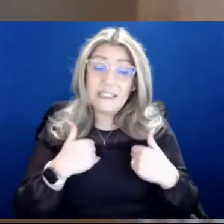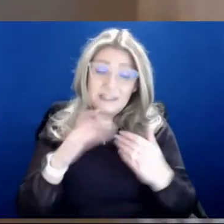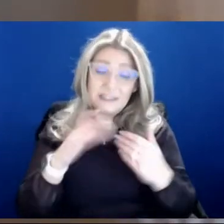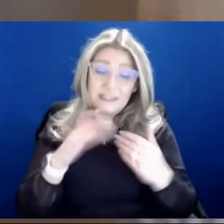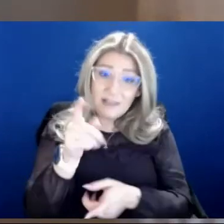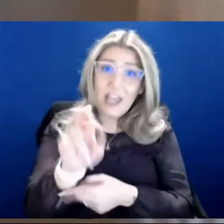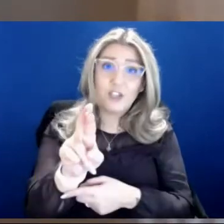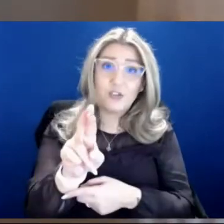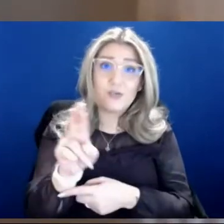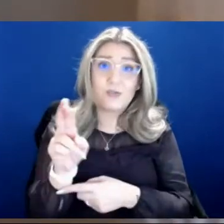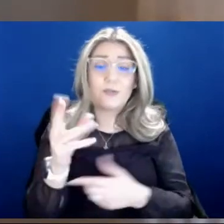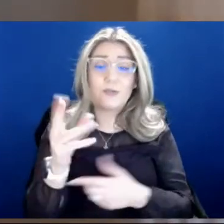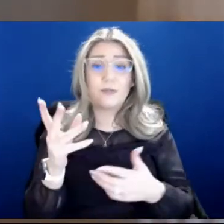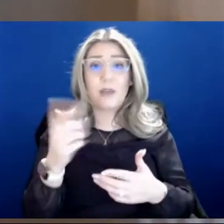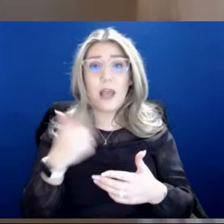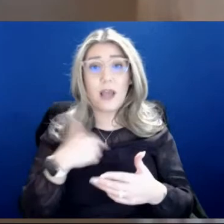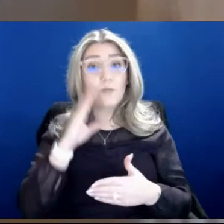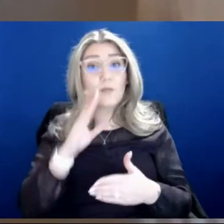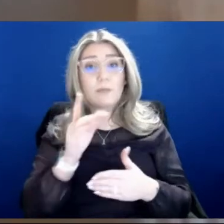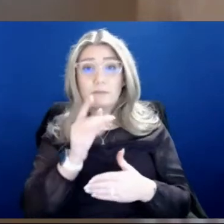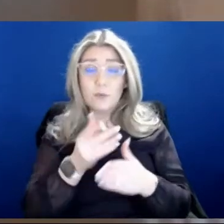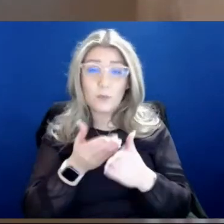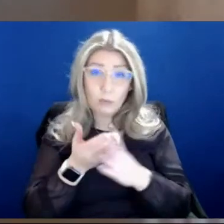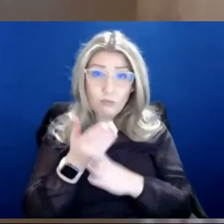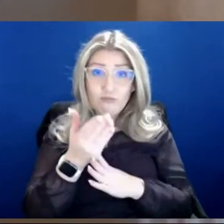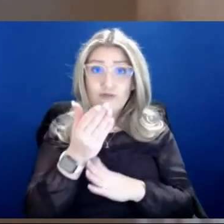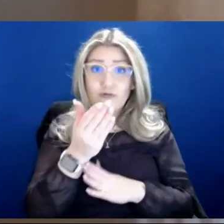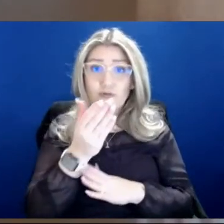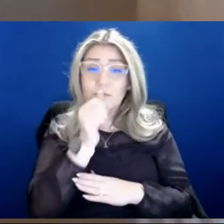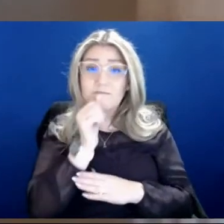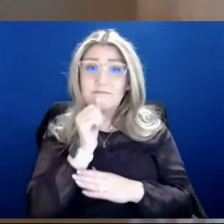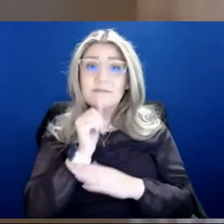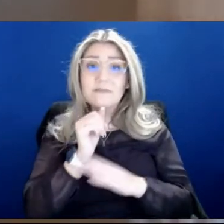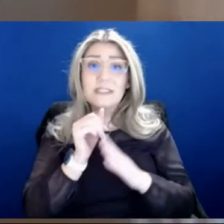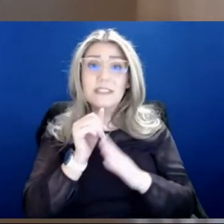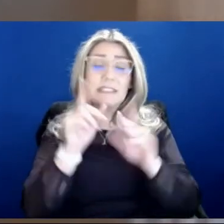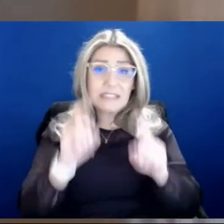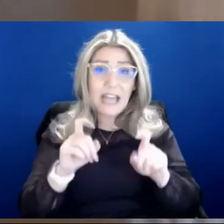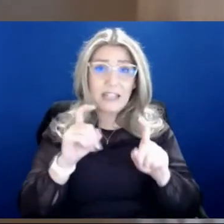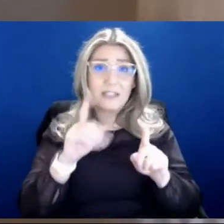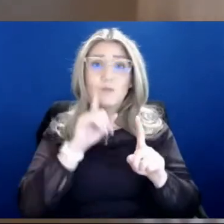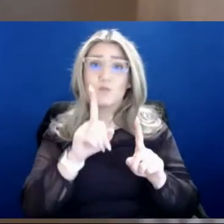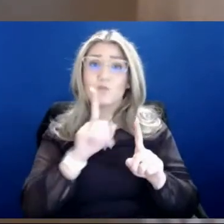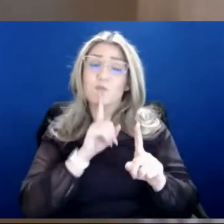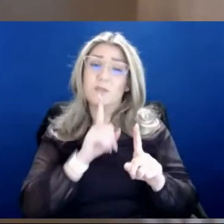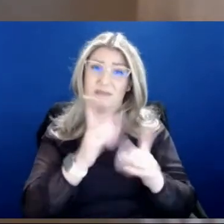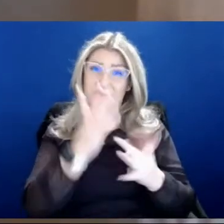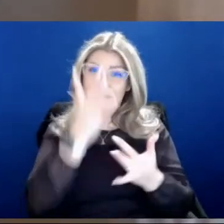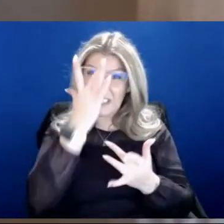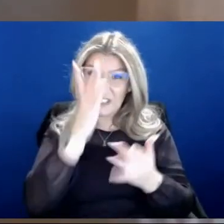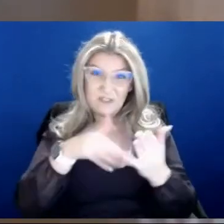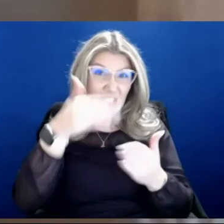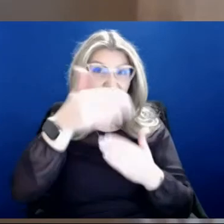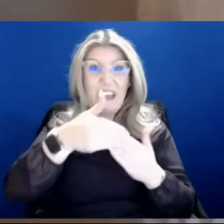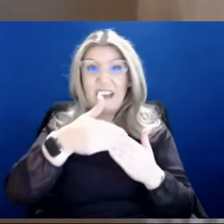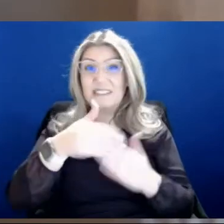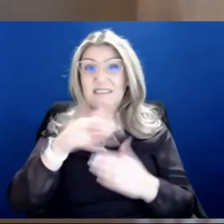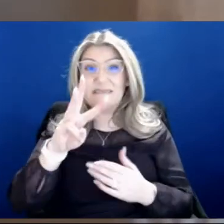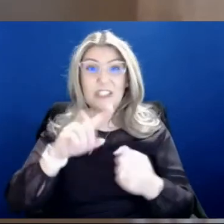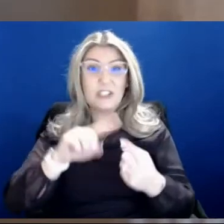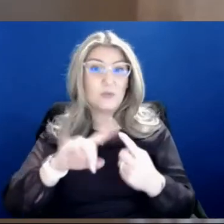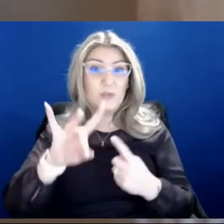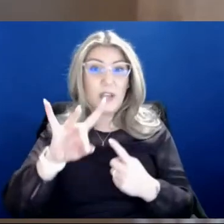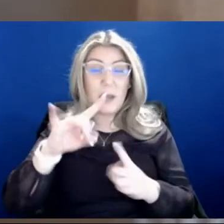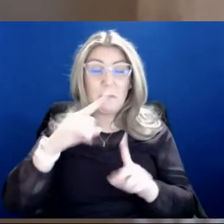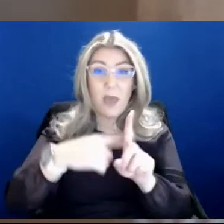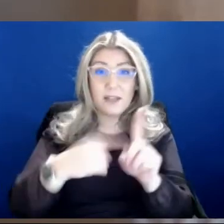to go through lots of tests, and I'm going to be very sick for, the next 6 to 8 months or possibly